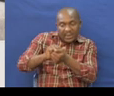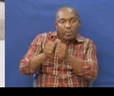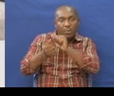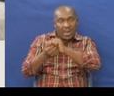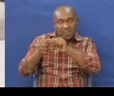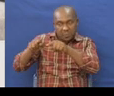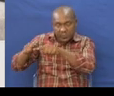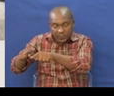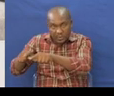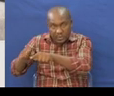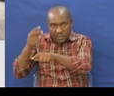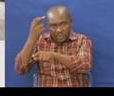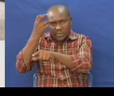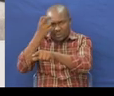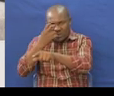be eliminated,